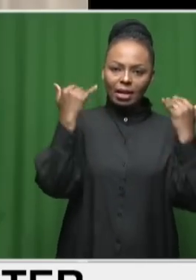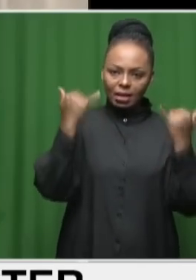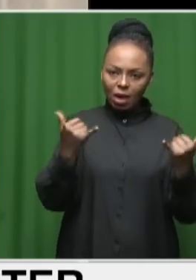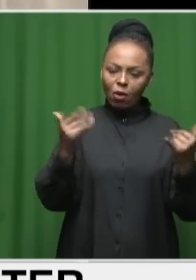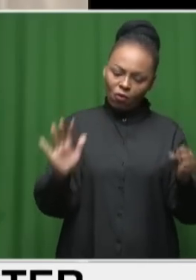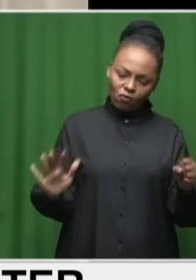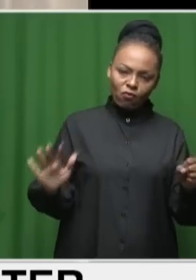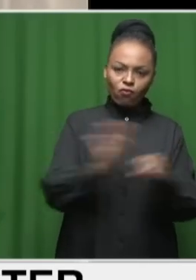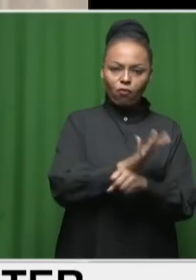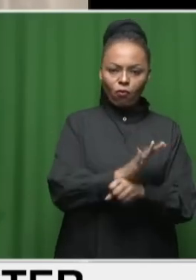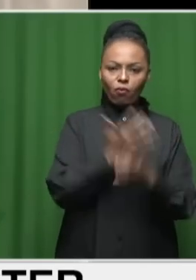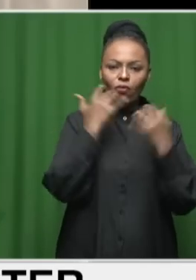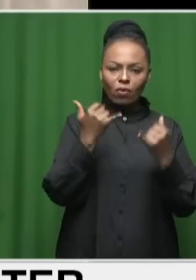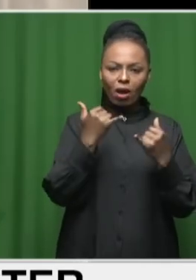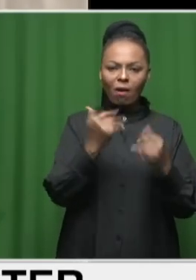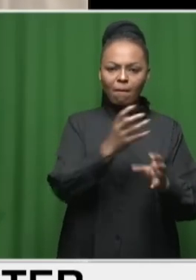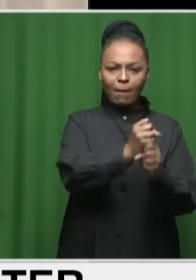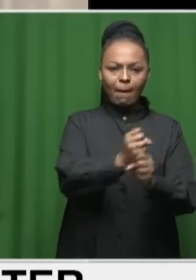full-blown